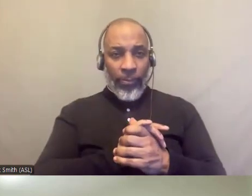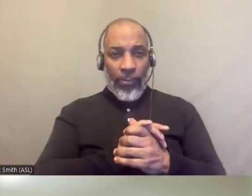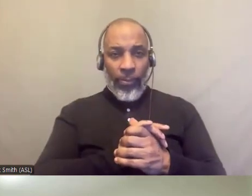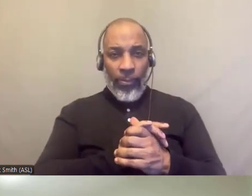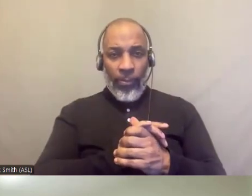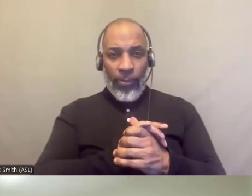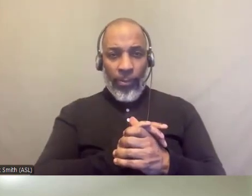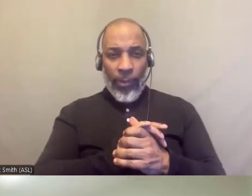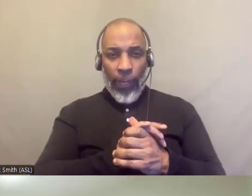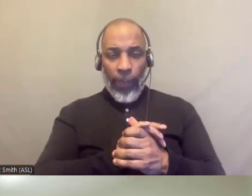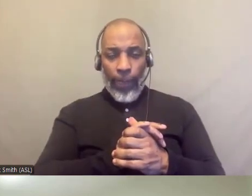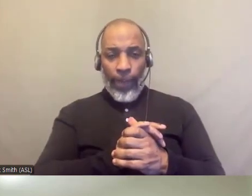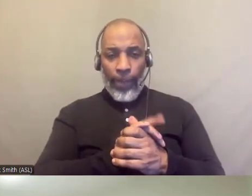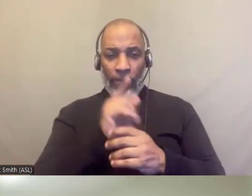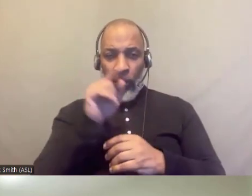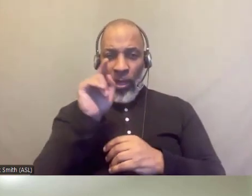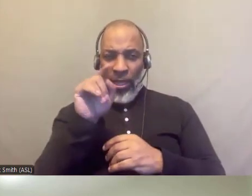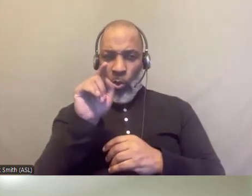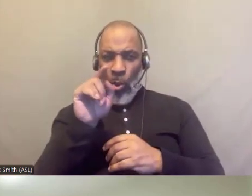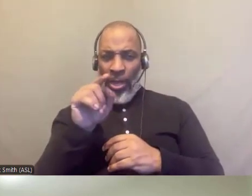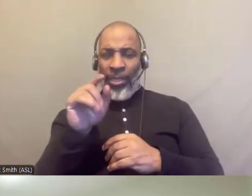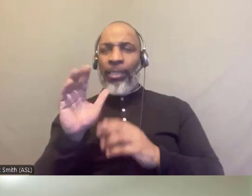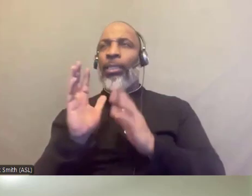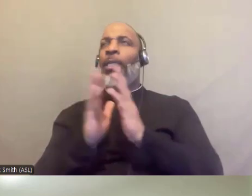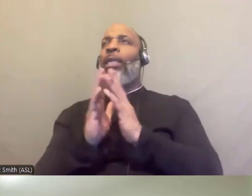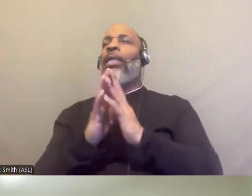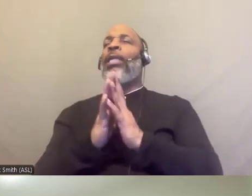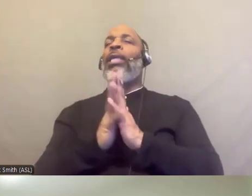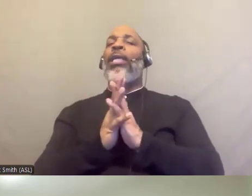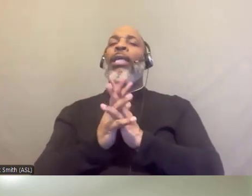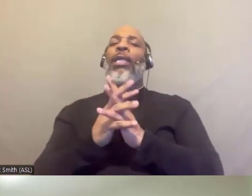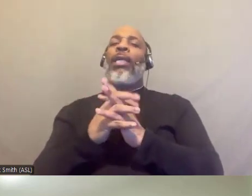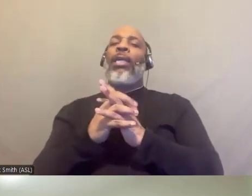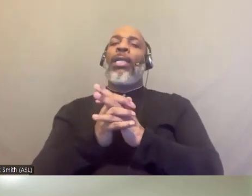This one is